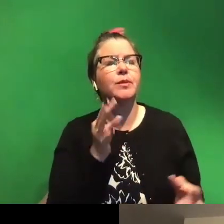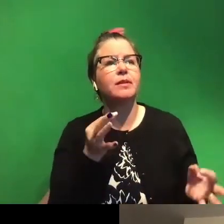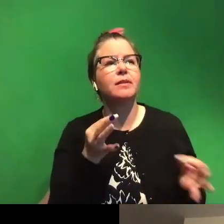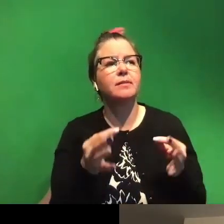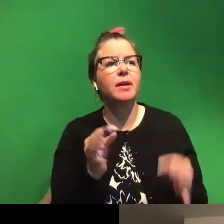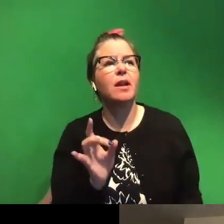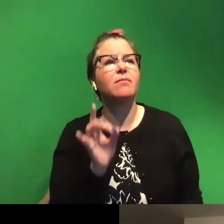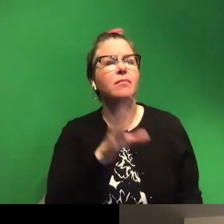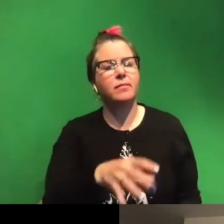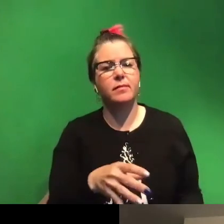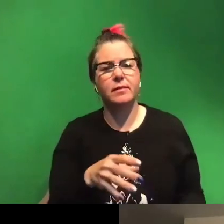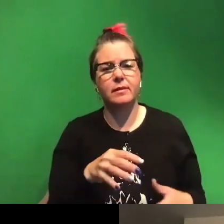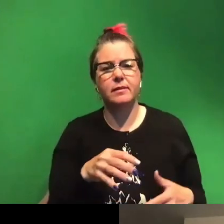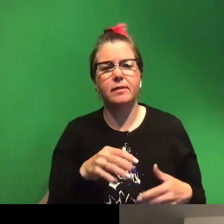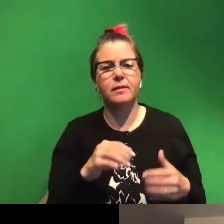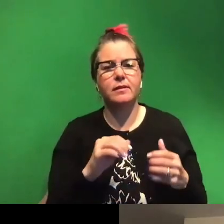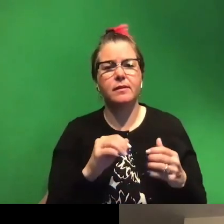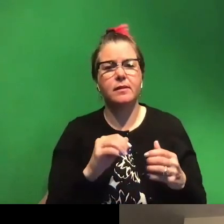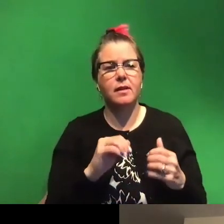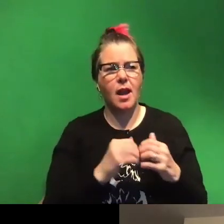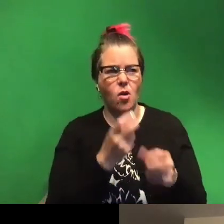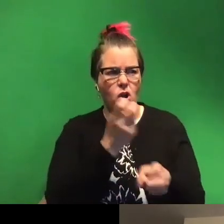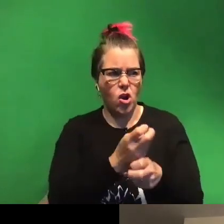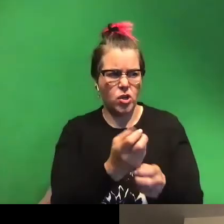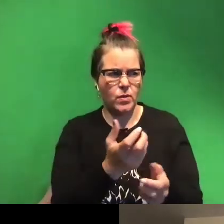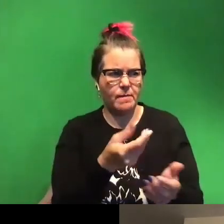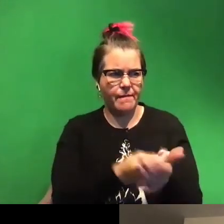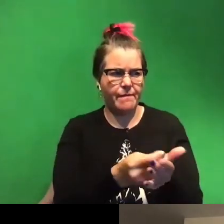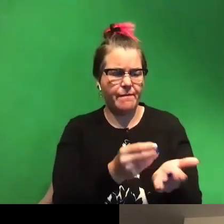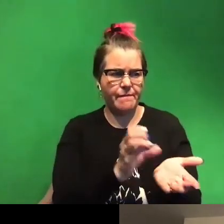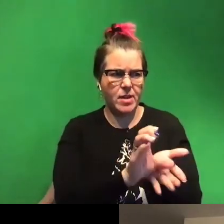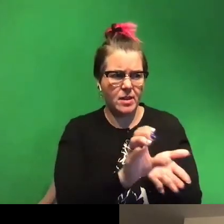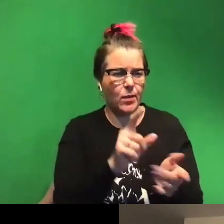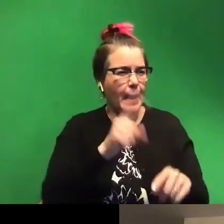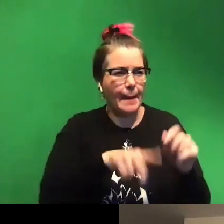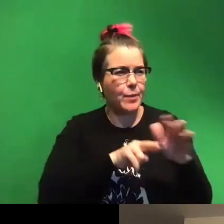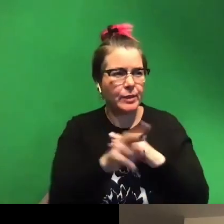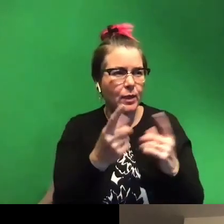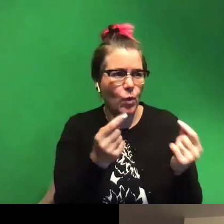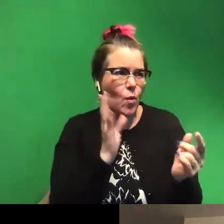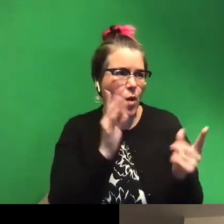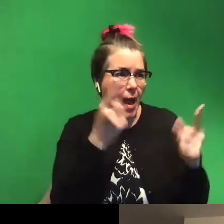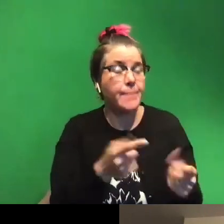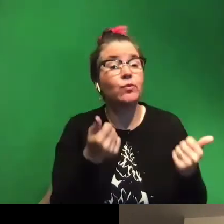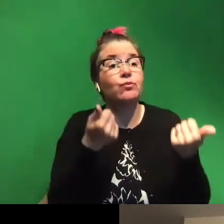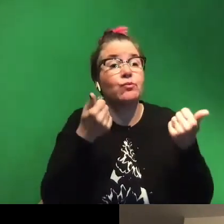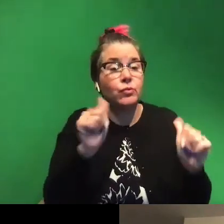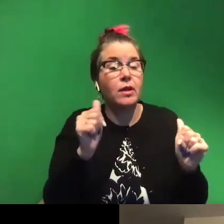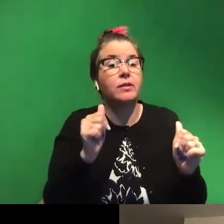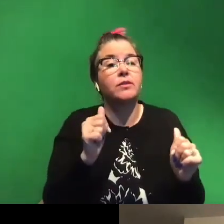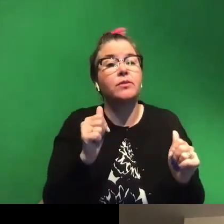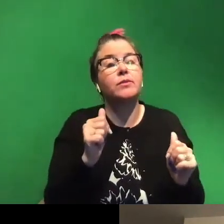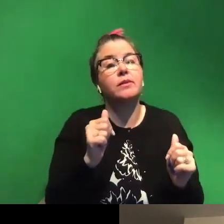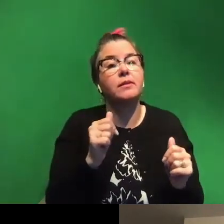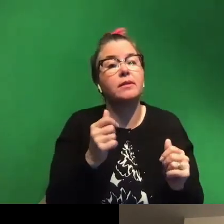into like a context on how hard it is to get funding, because you cannot predict what is going to happen. Like, you're trying to